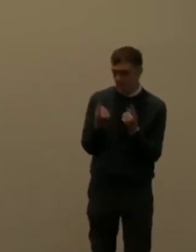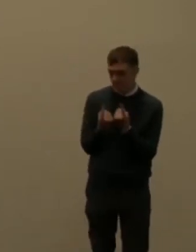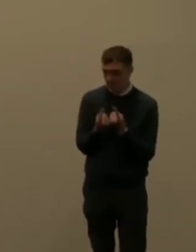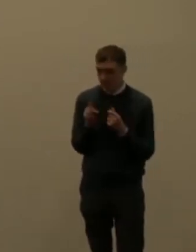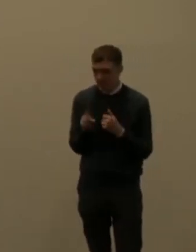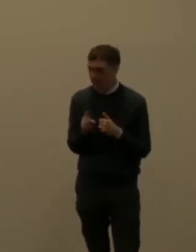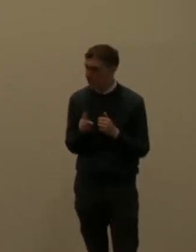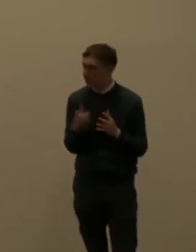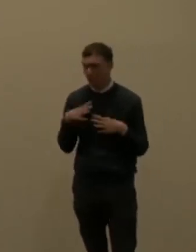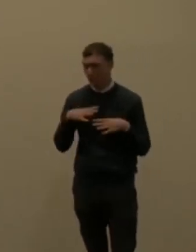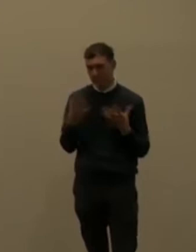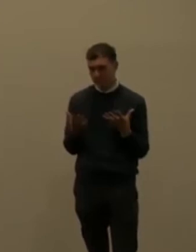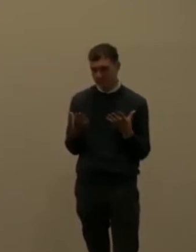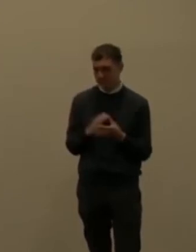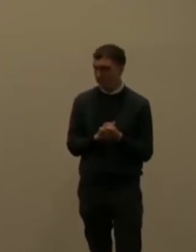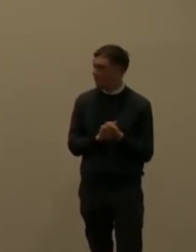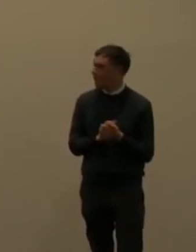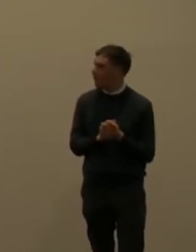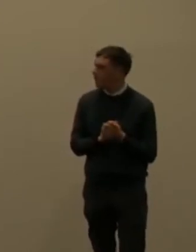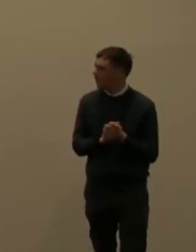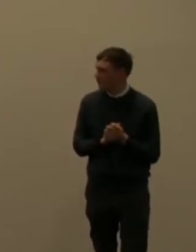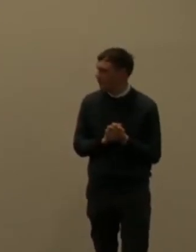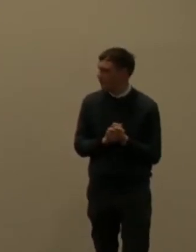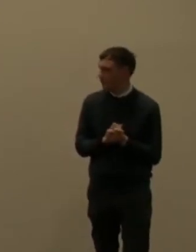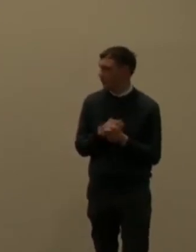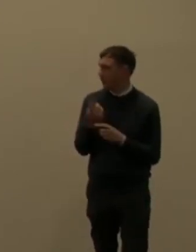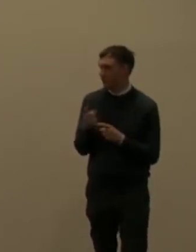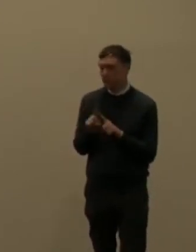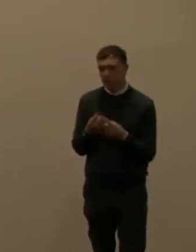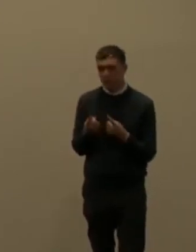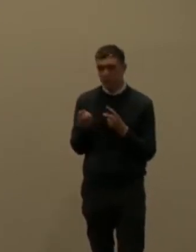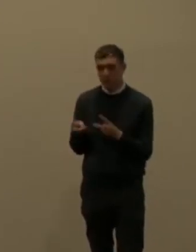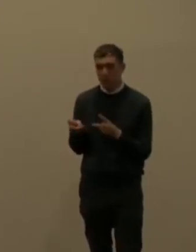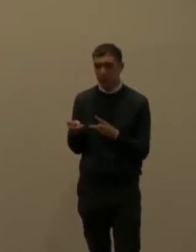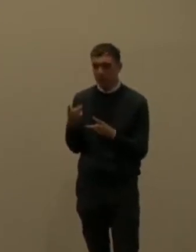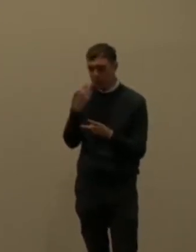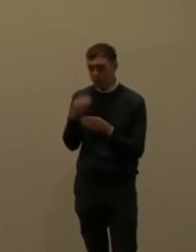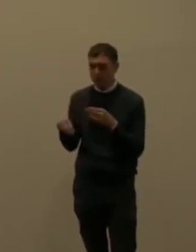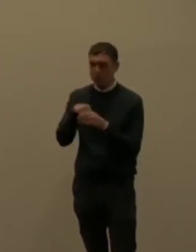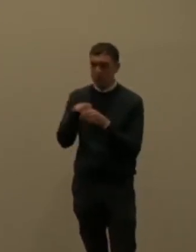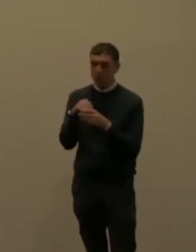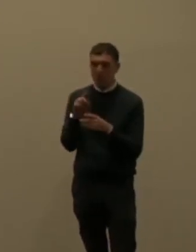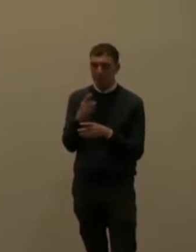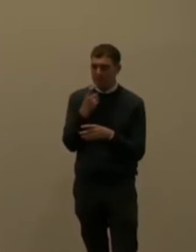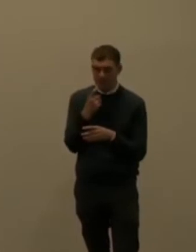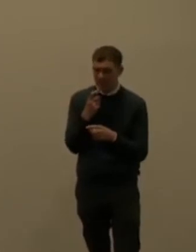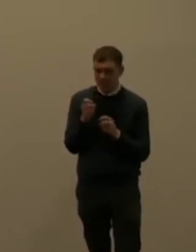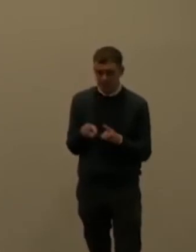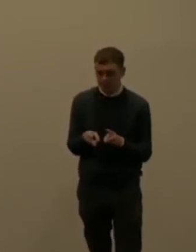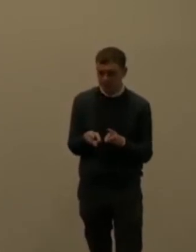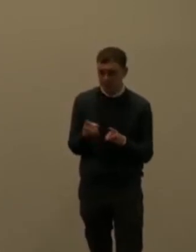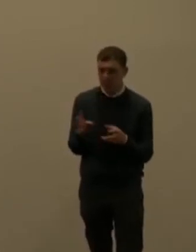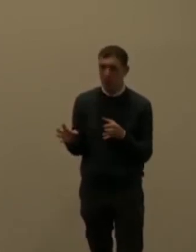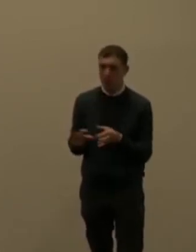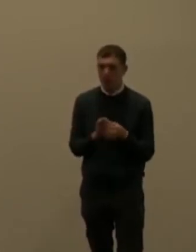is not for free, first thing, and it's a different way of implementing also. It's not as easy to link